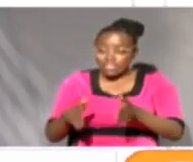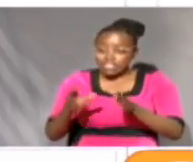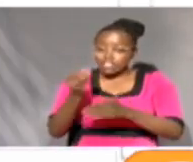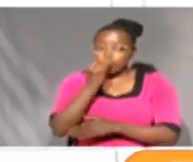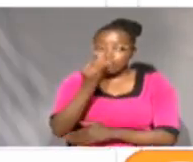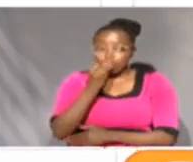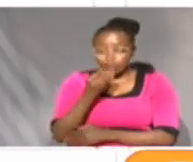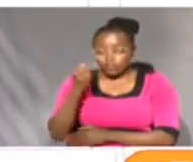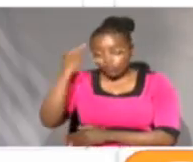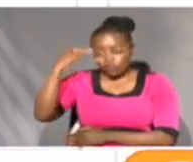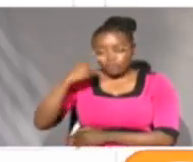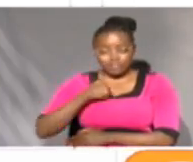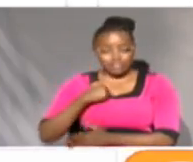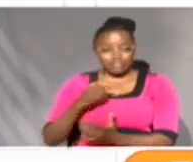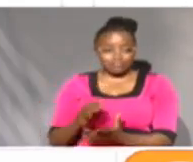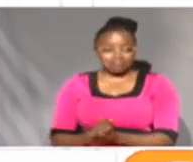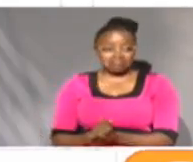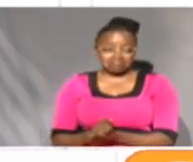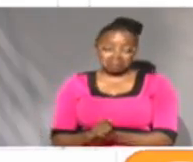me,